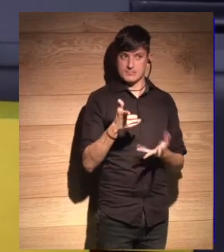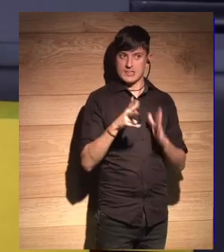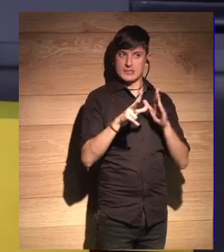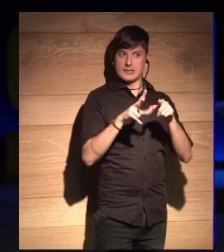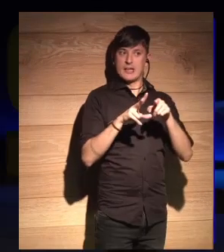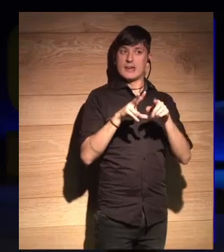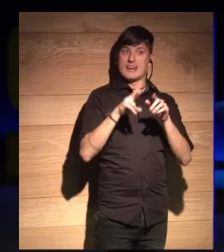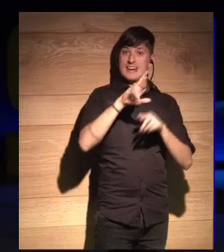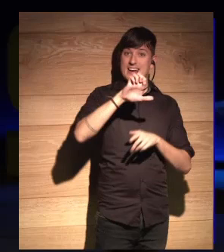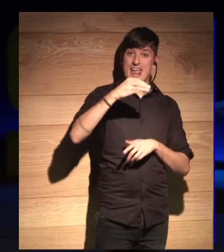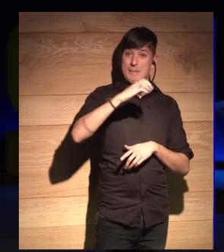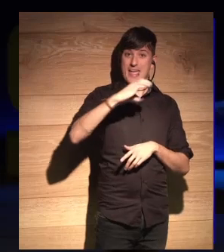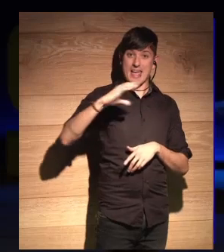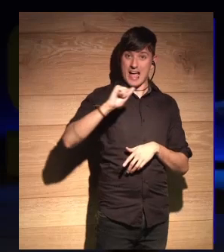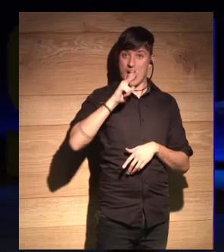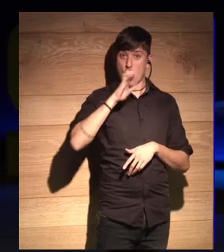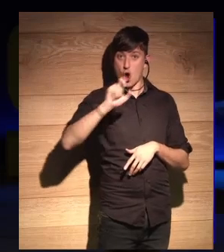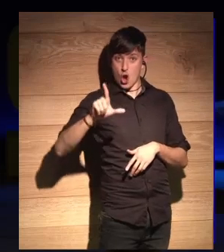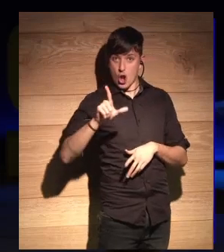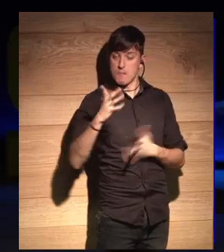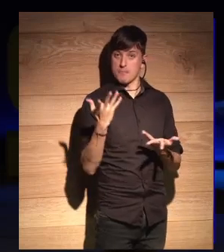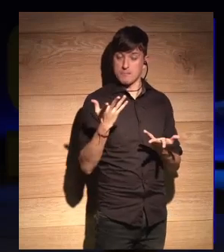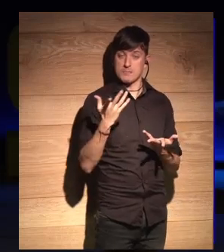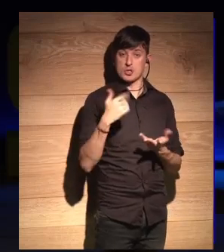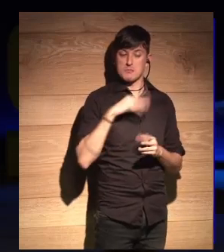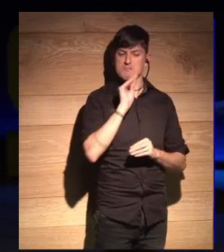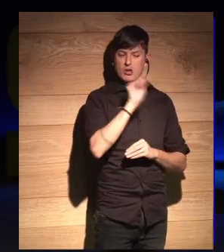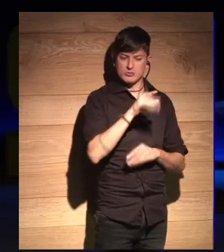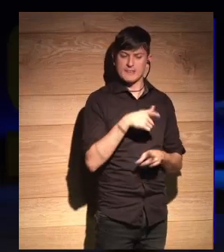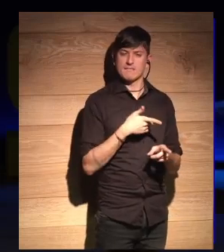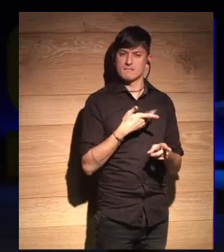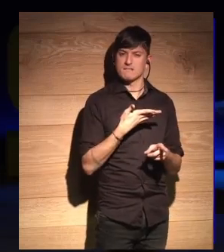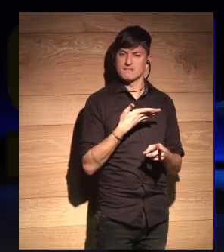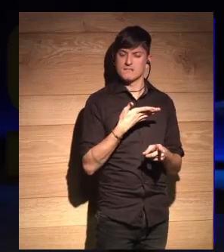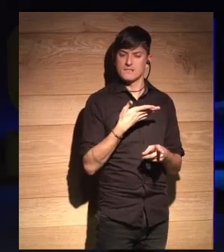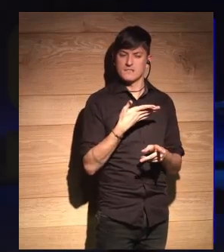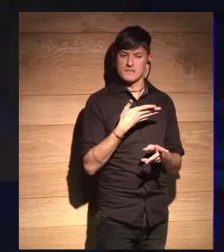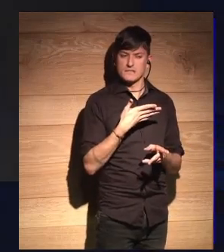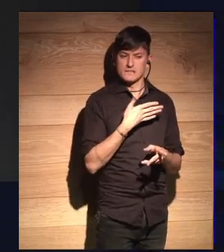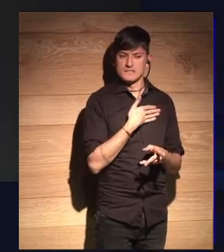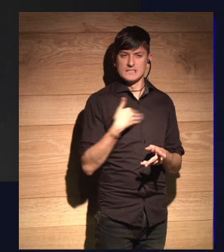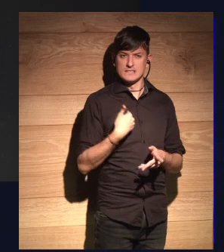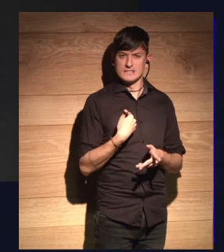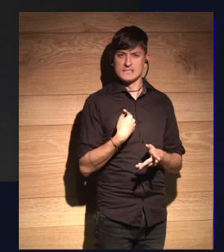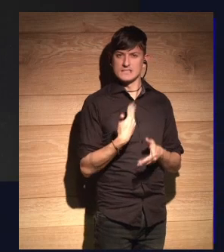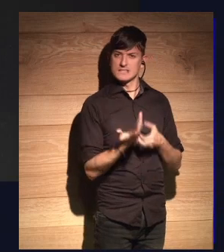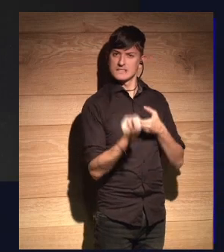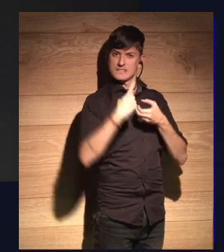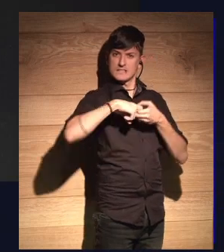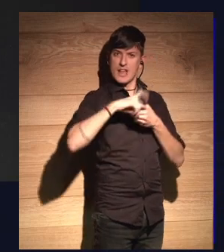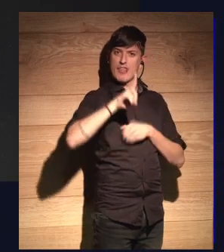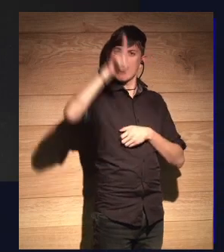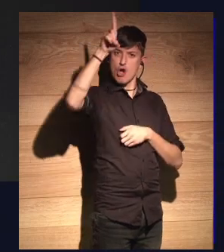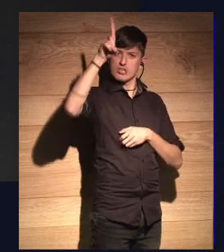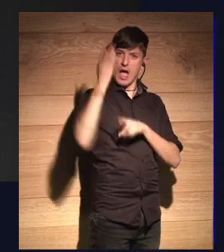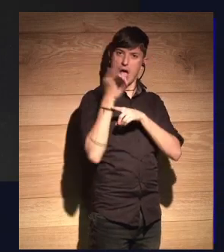asked her, would she play the screen goddess that I was obsessed with? And her question was, well, she loved my